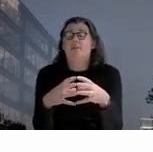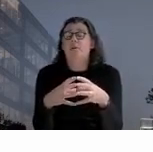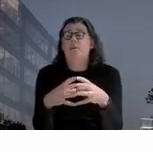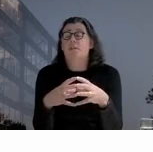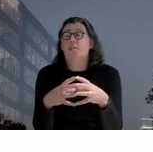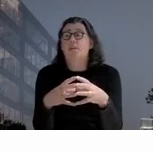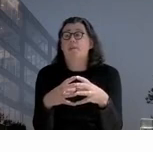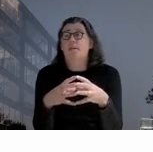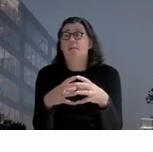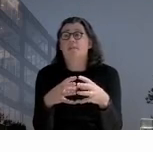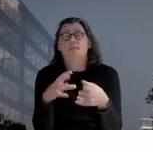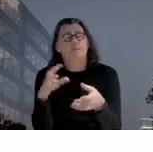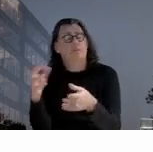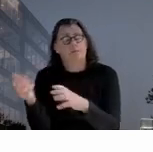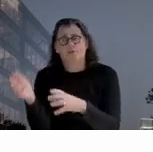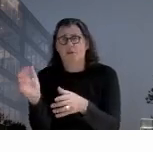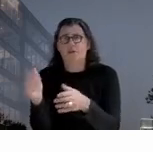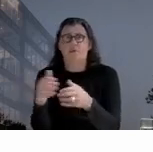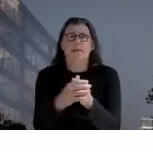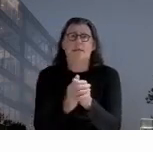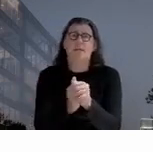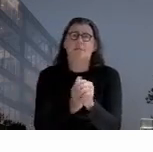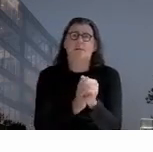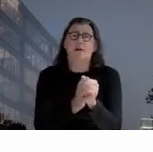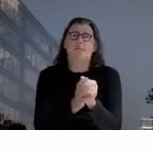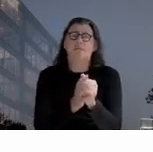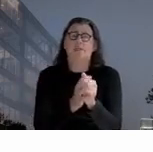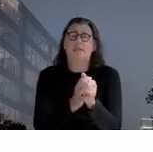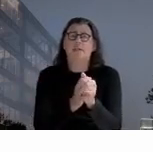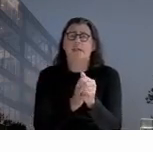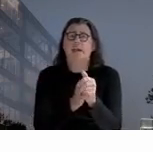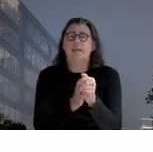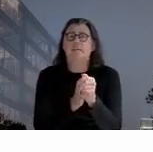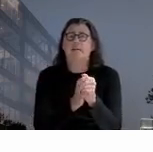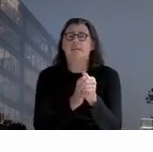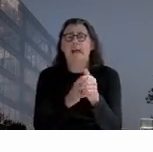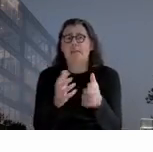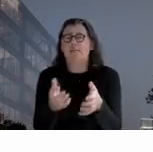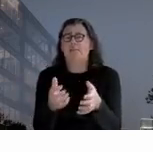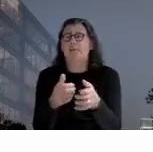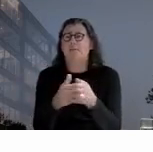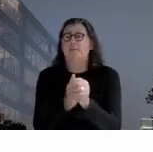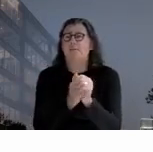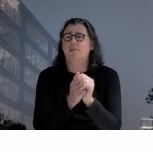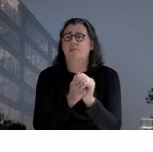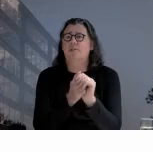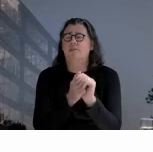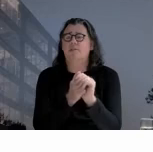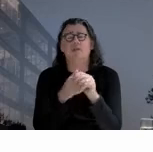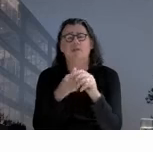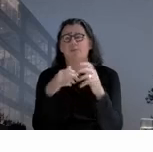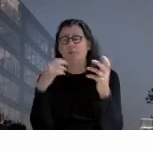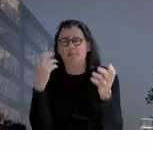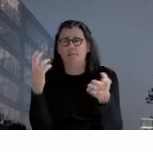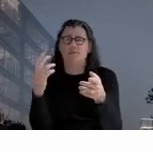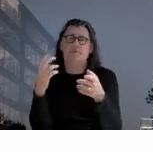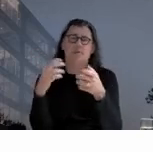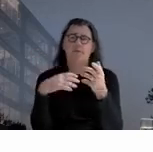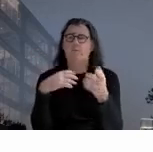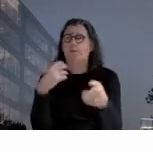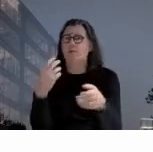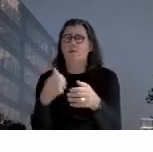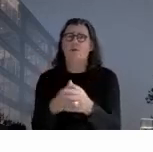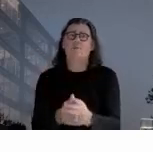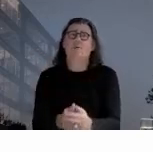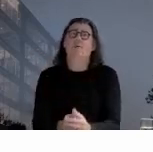Learning to focus on the big wins, structure being a key one, obviously. Devise actionable approaches that remove not just principles